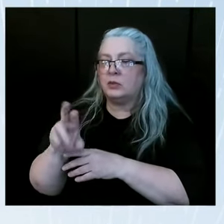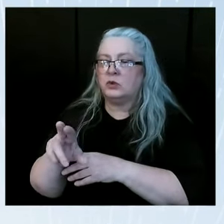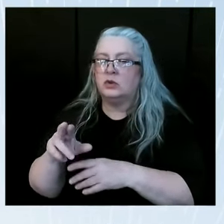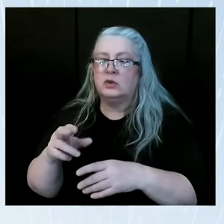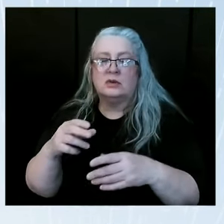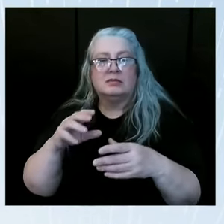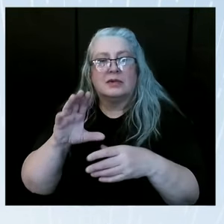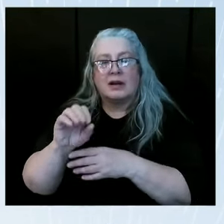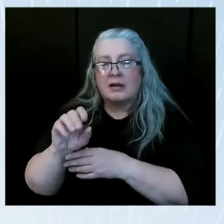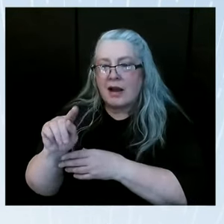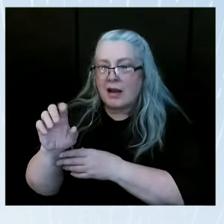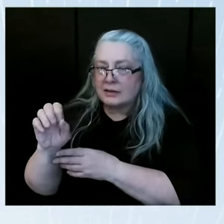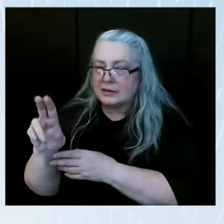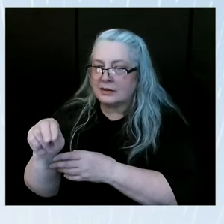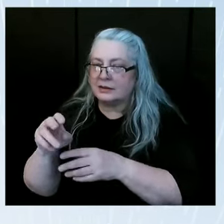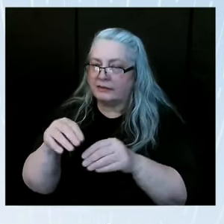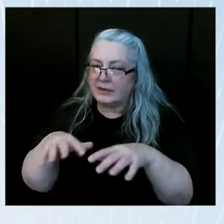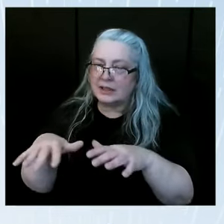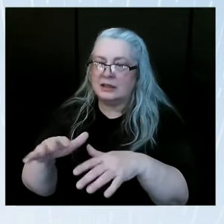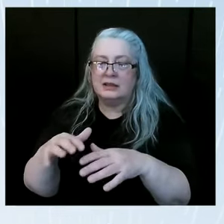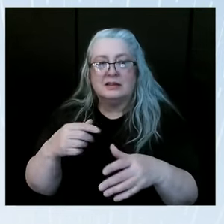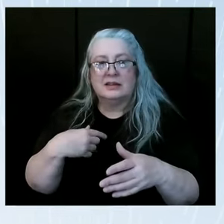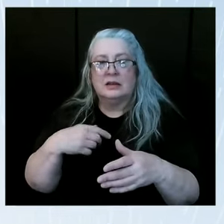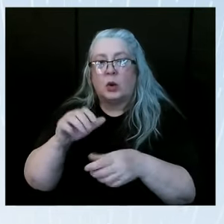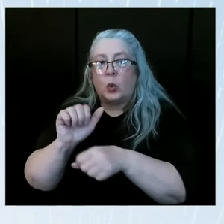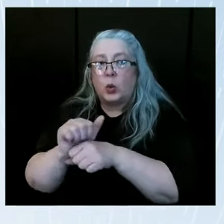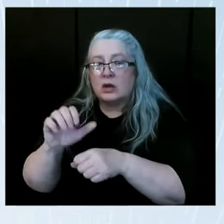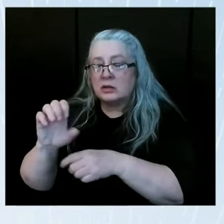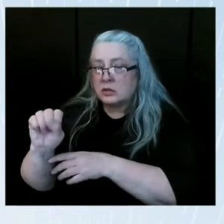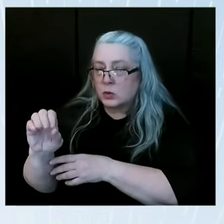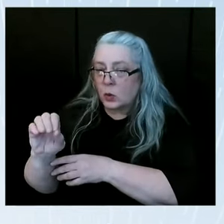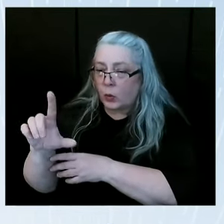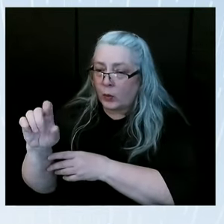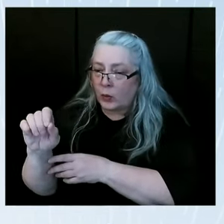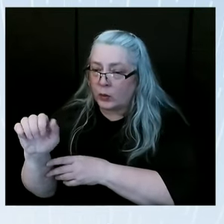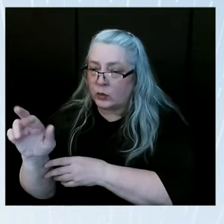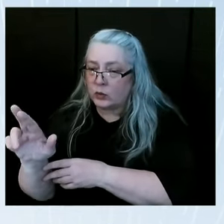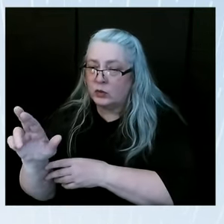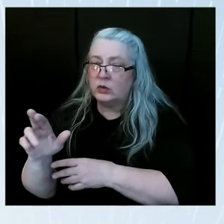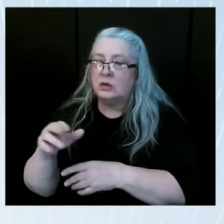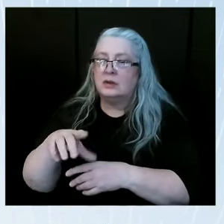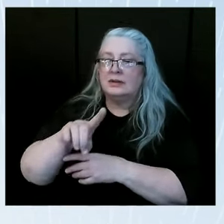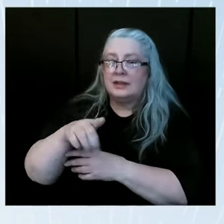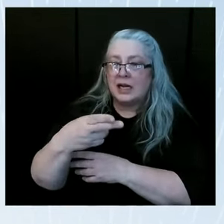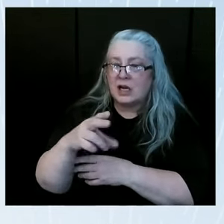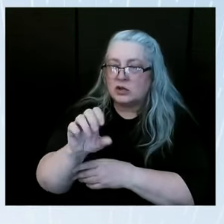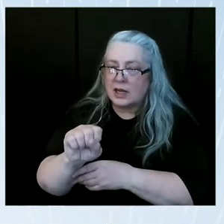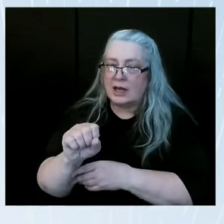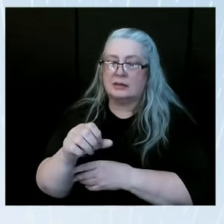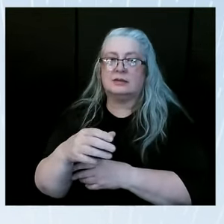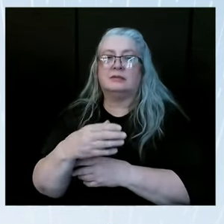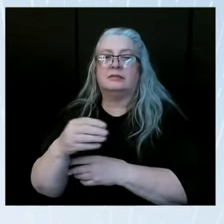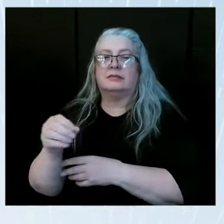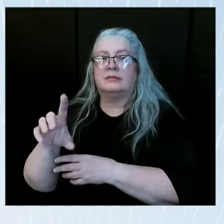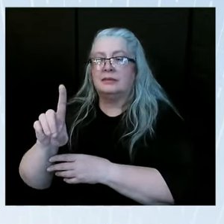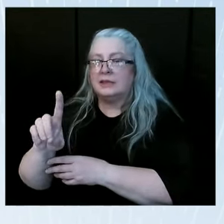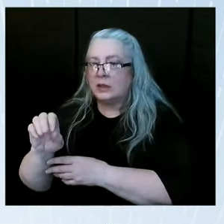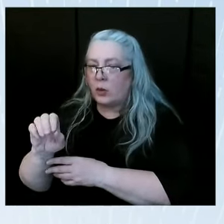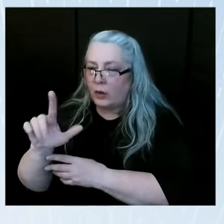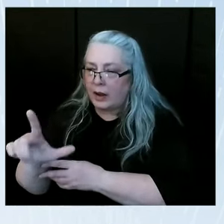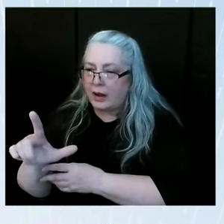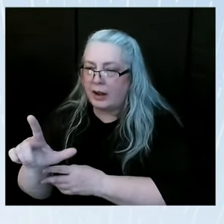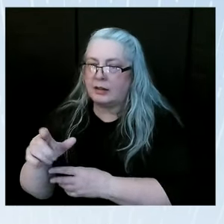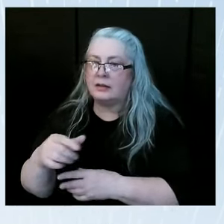that DHS and DOL and others have been so active on. Protecting migrants who might